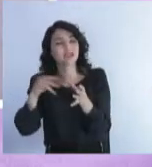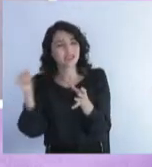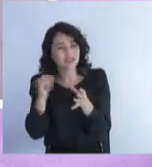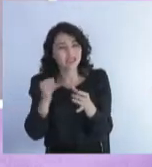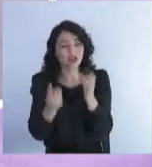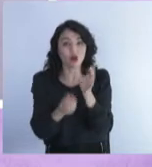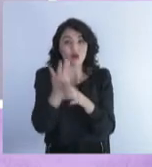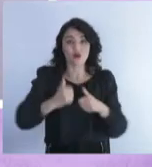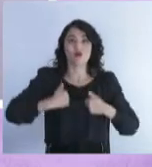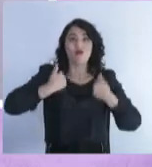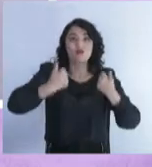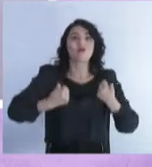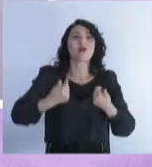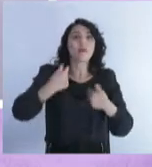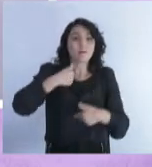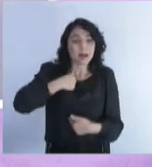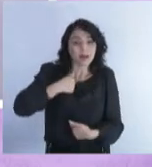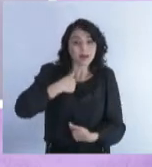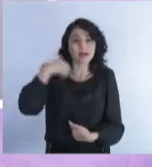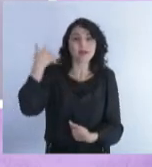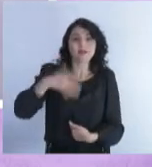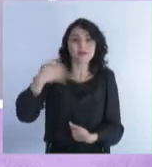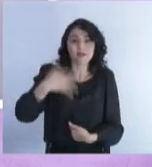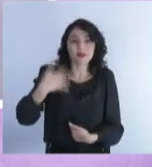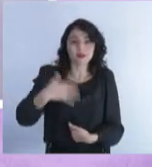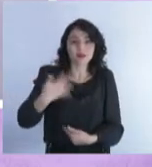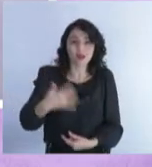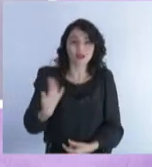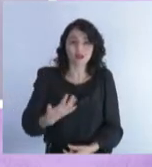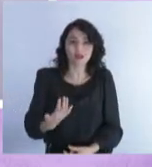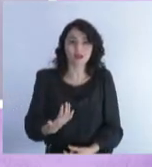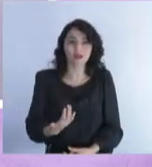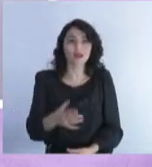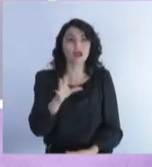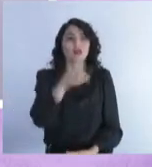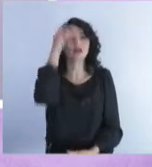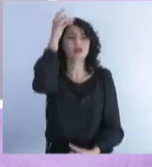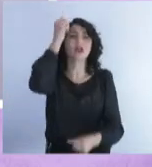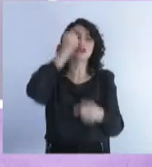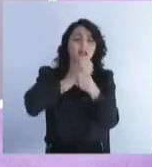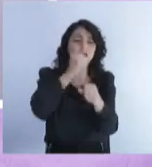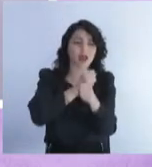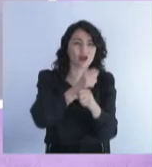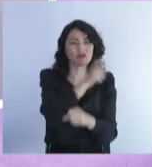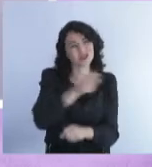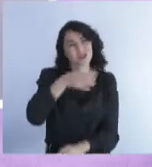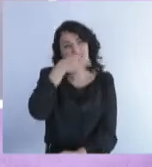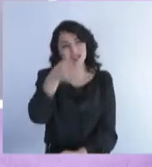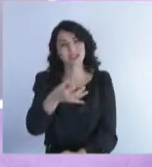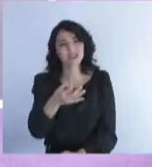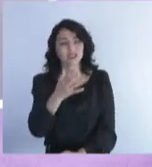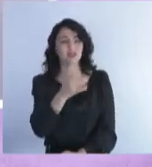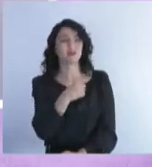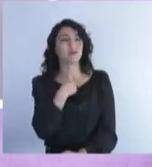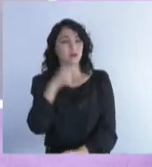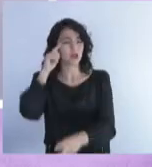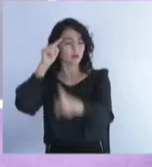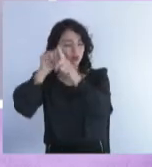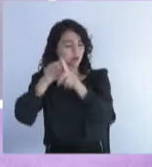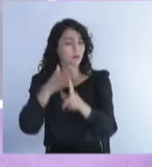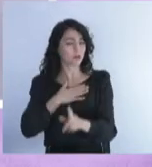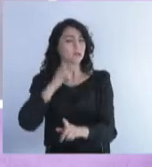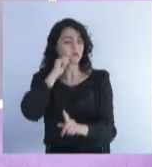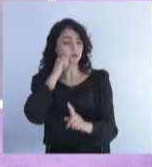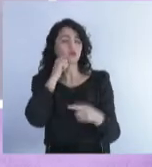saying, for me, it's more important that I find work that matches my sense of purpose and